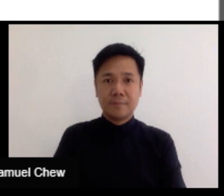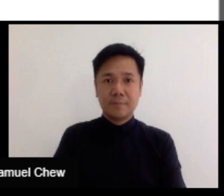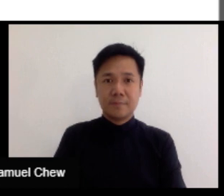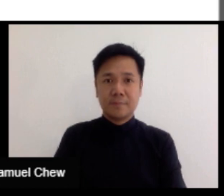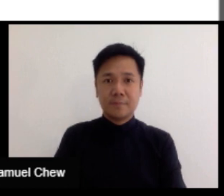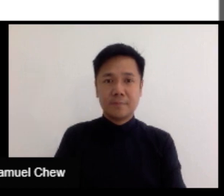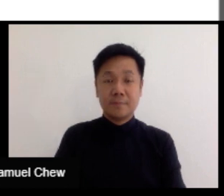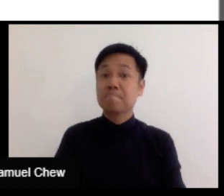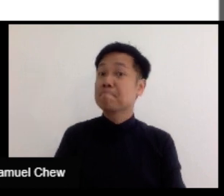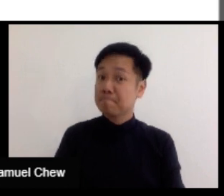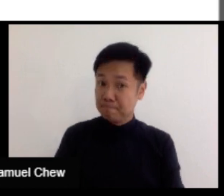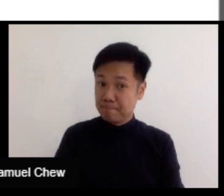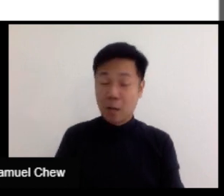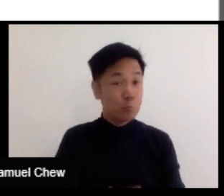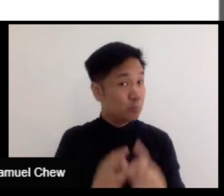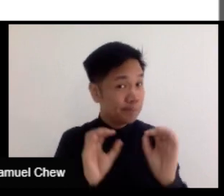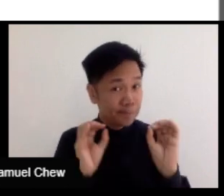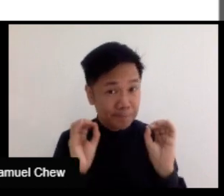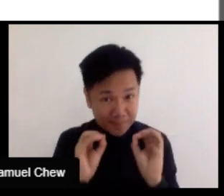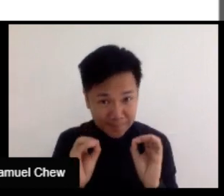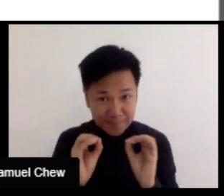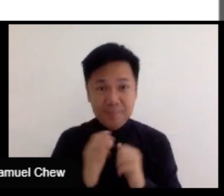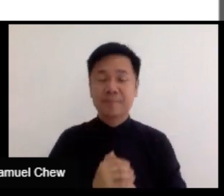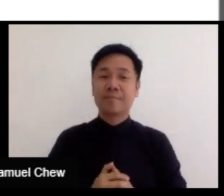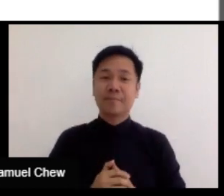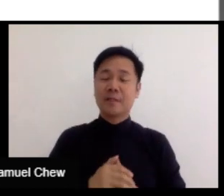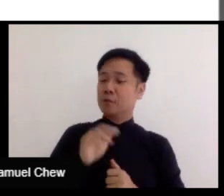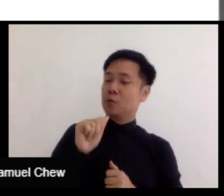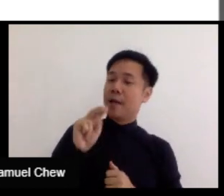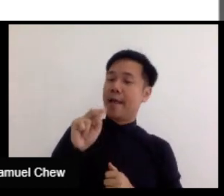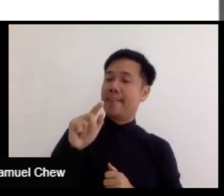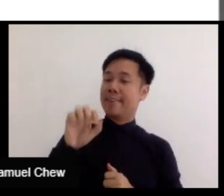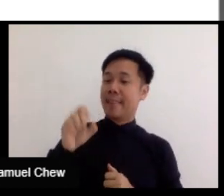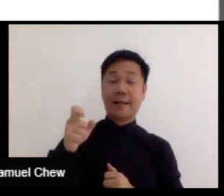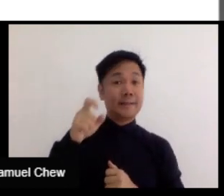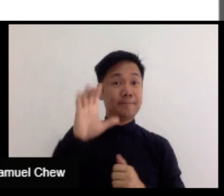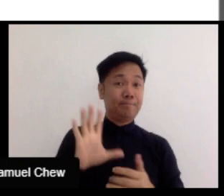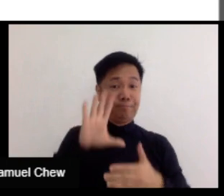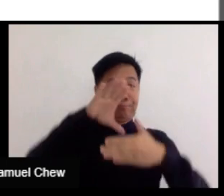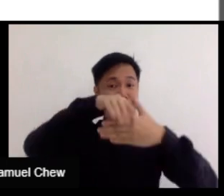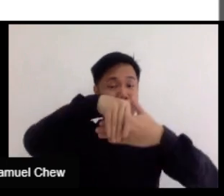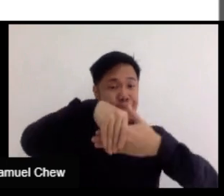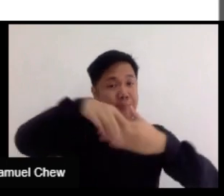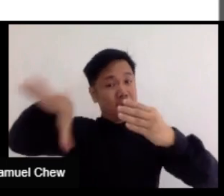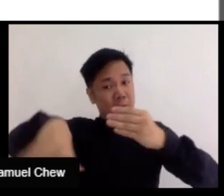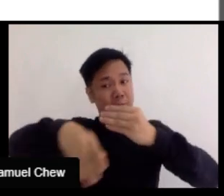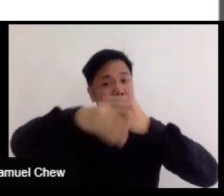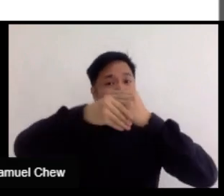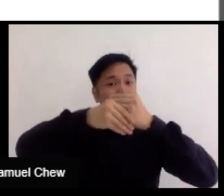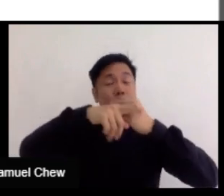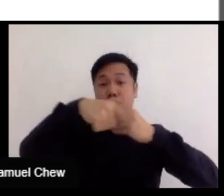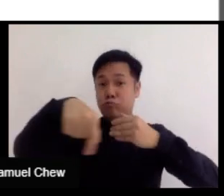It appears not the case, so the annex to the report is also agreed.